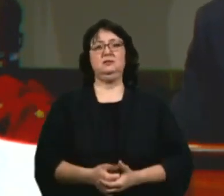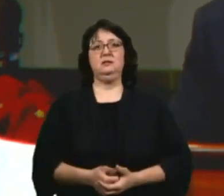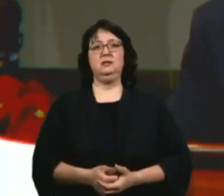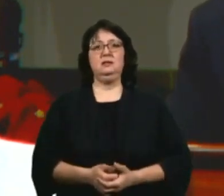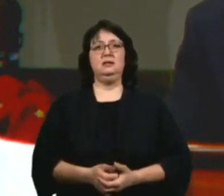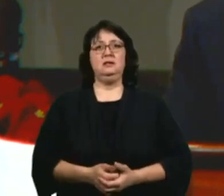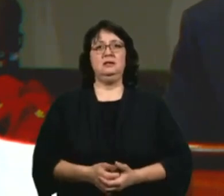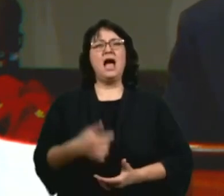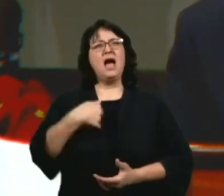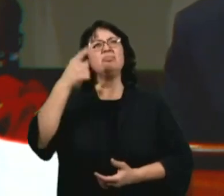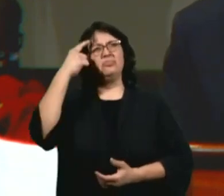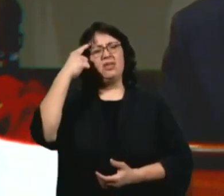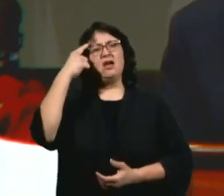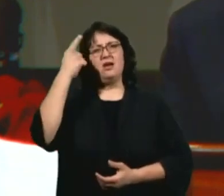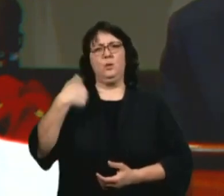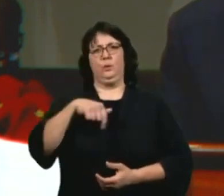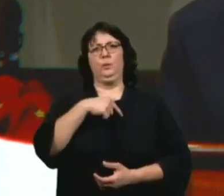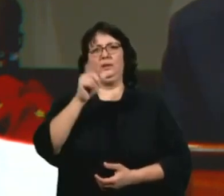thought what we need to do